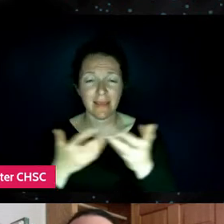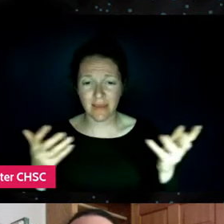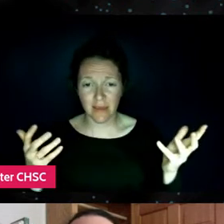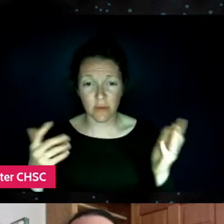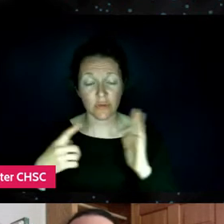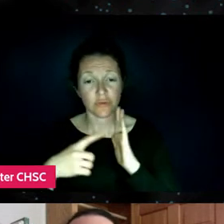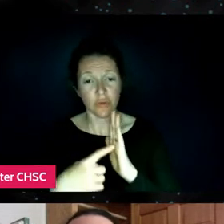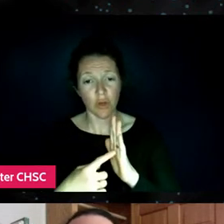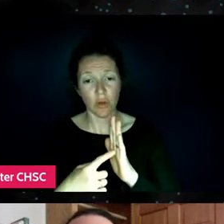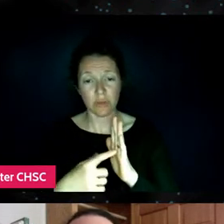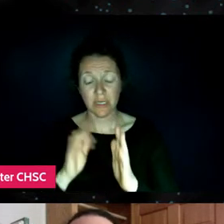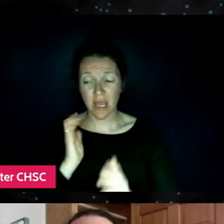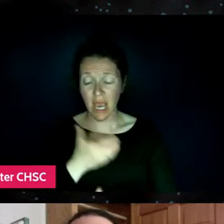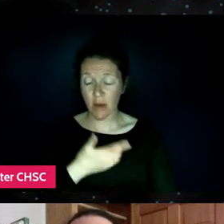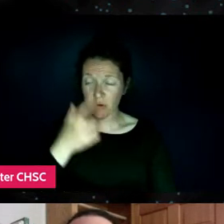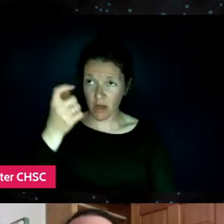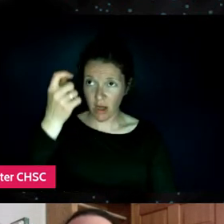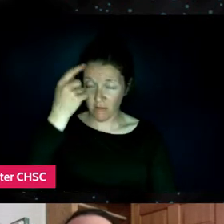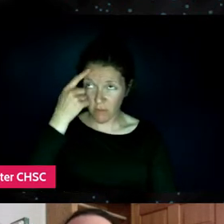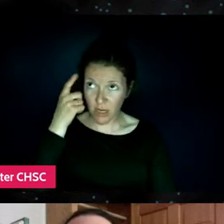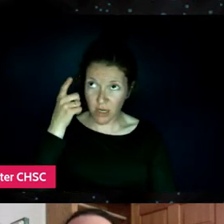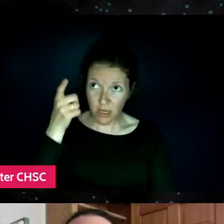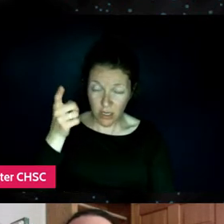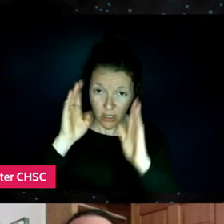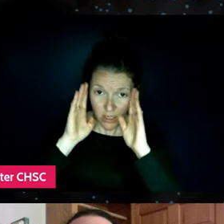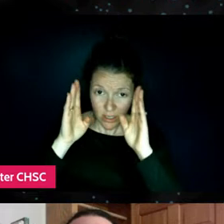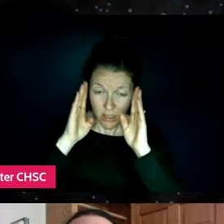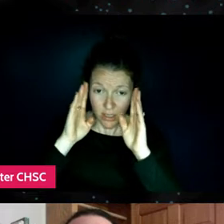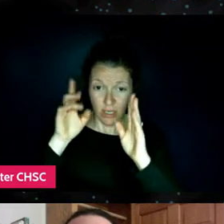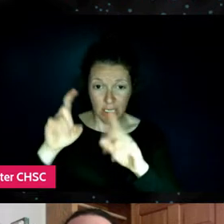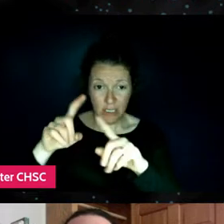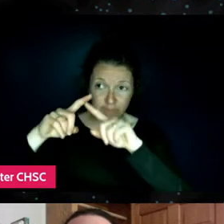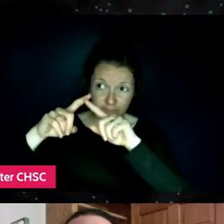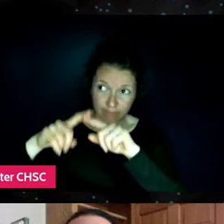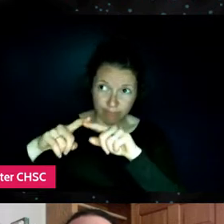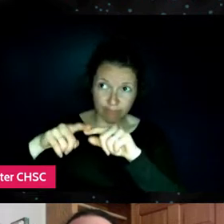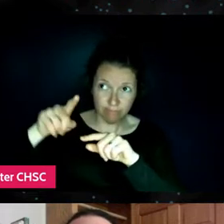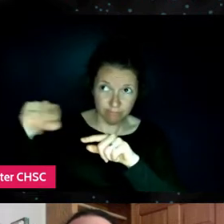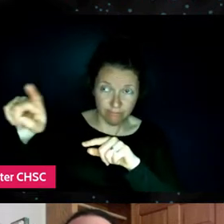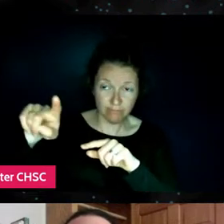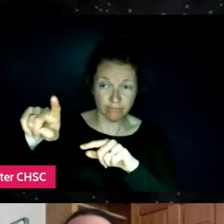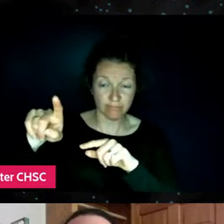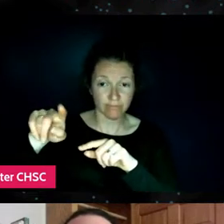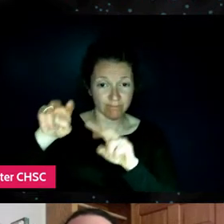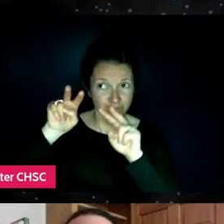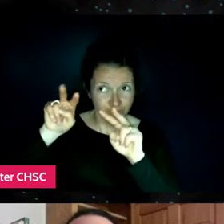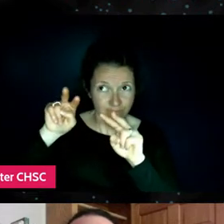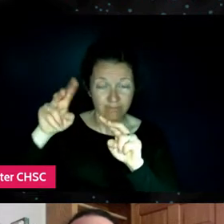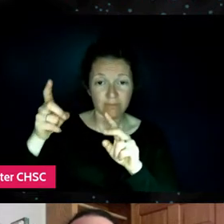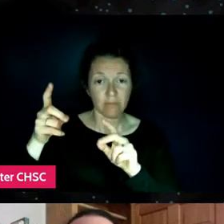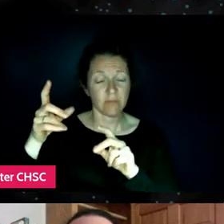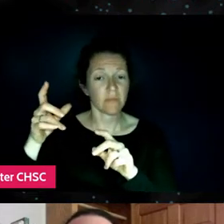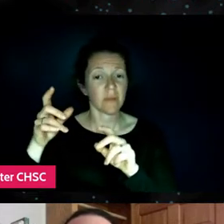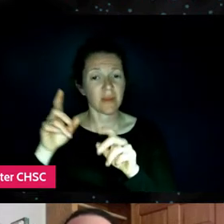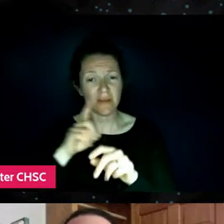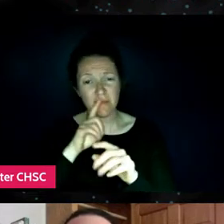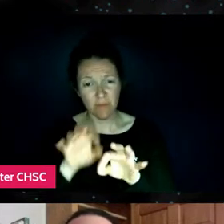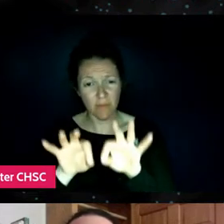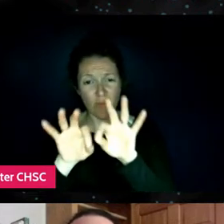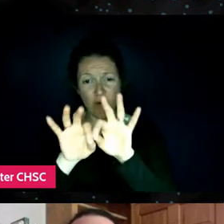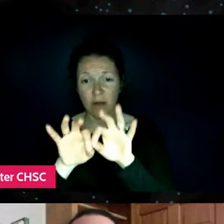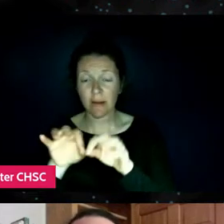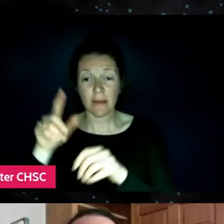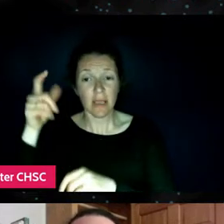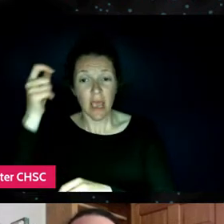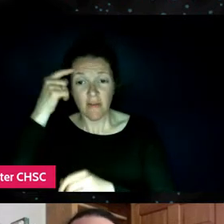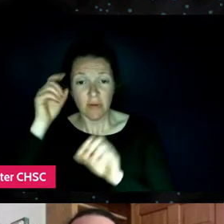holding our government accountable is incredibly important. And government can take many shapes and forms, from your school board to